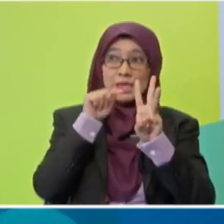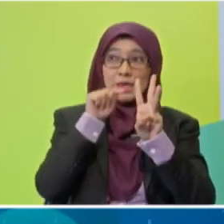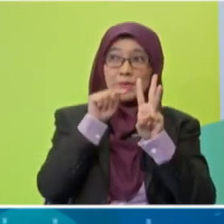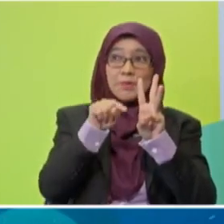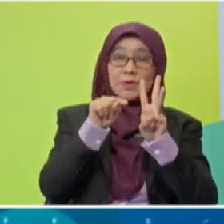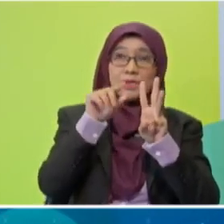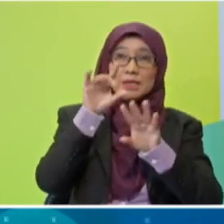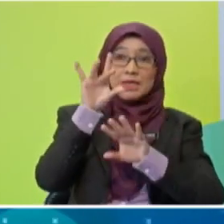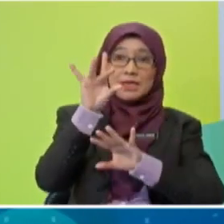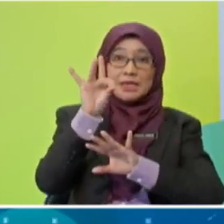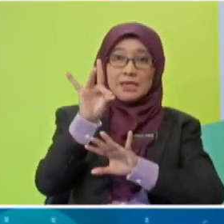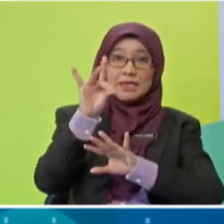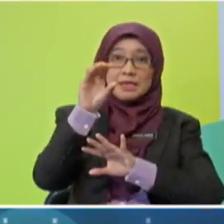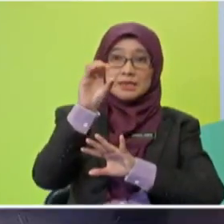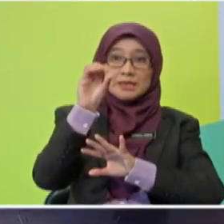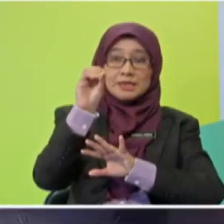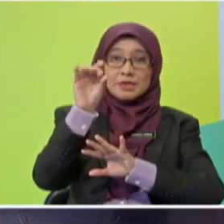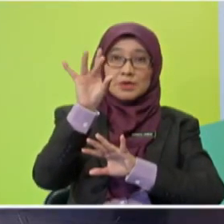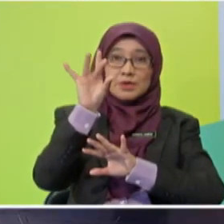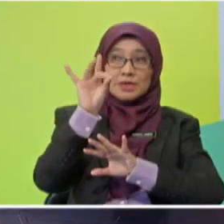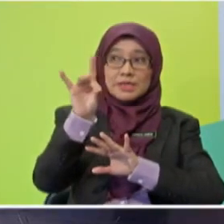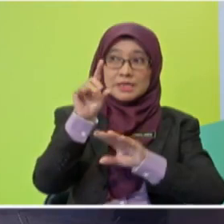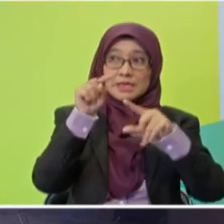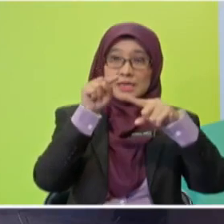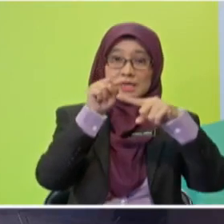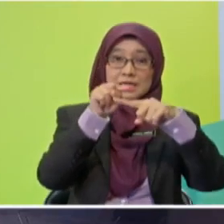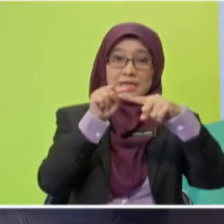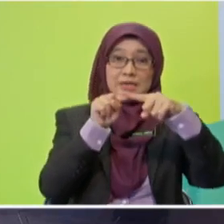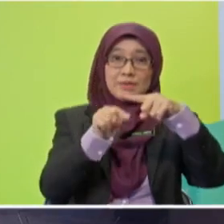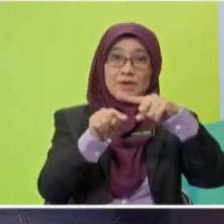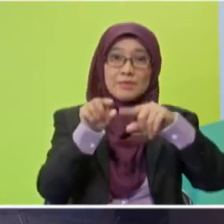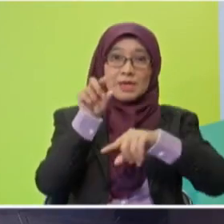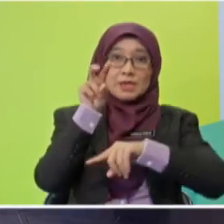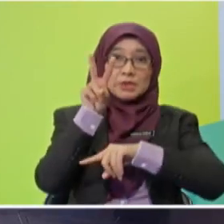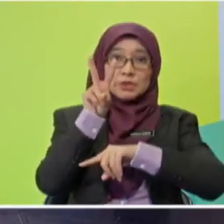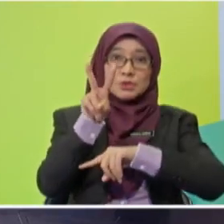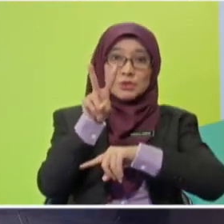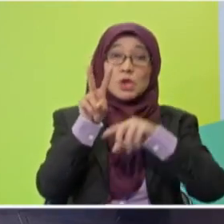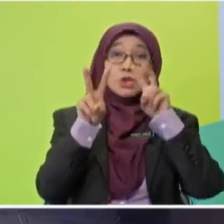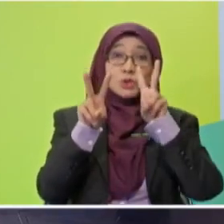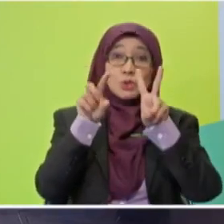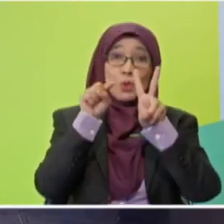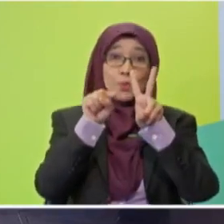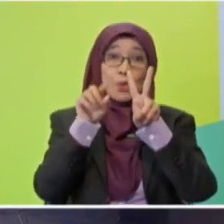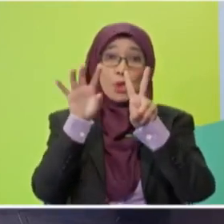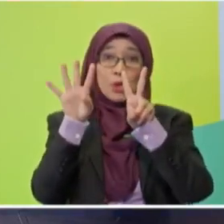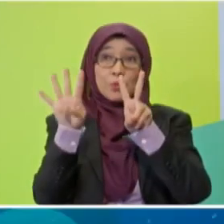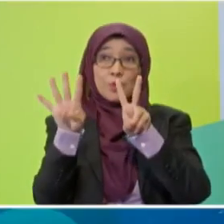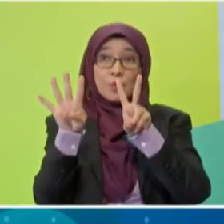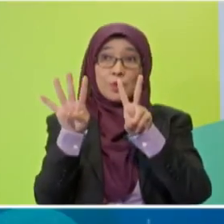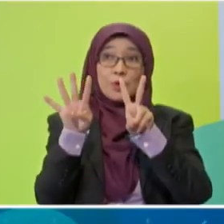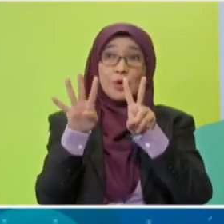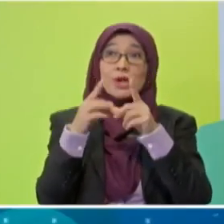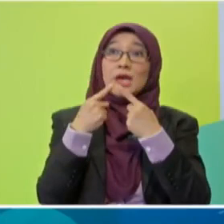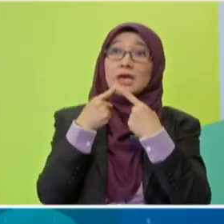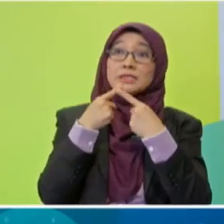question? You have 5, 4, 3, 2, Can I 1. answer? Yeah,